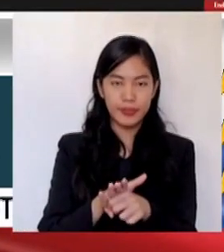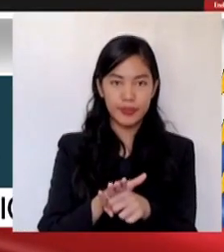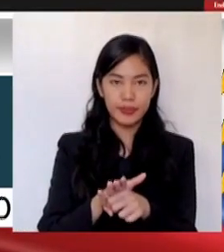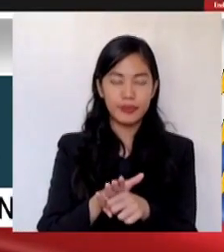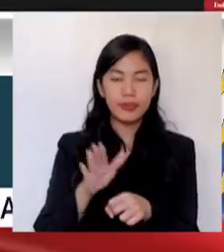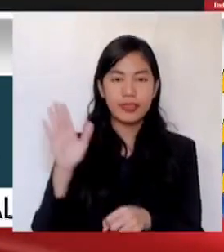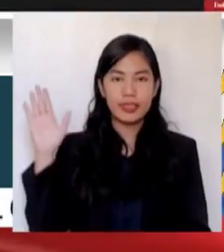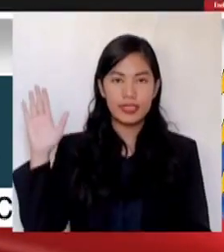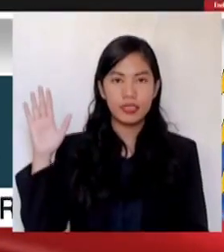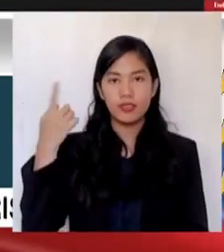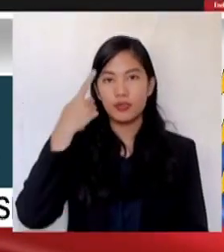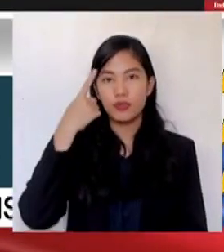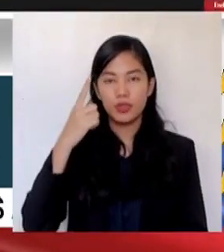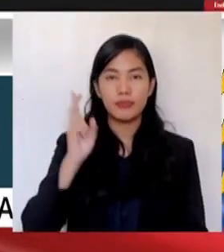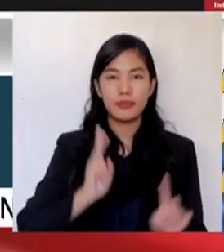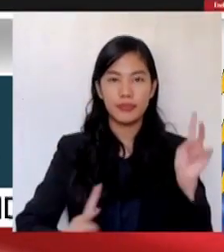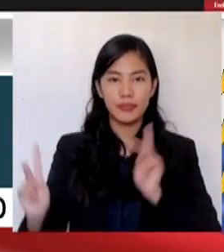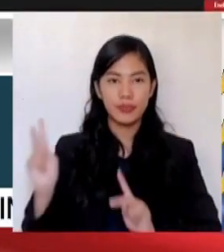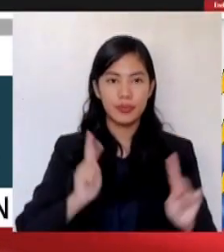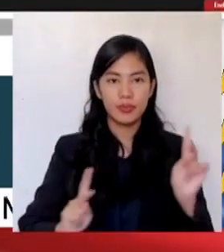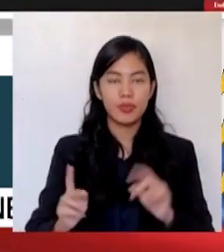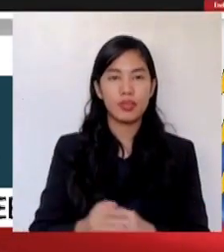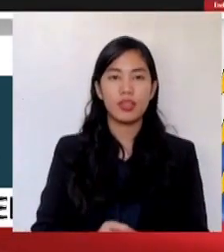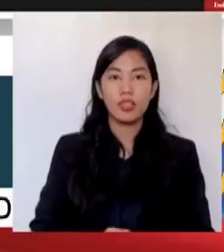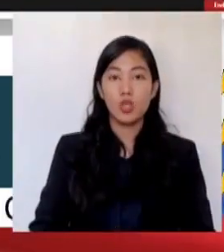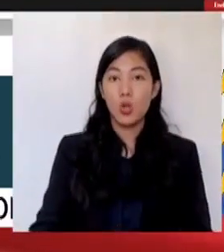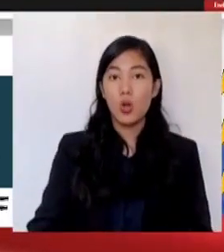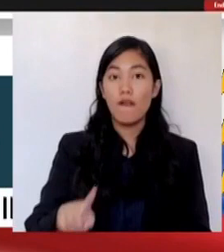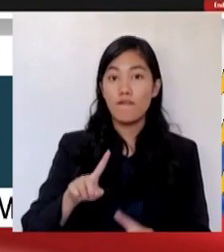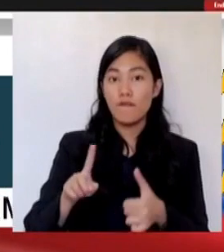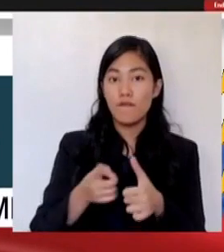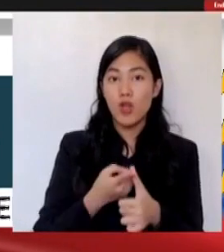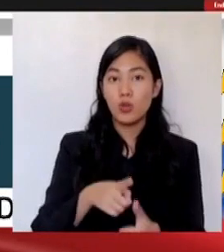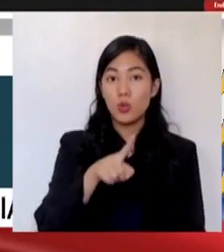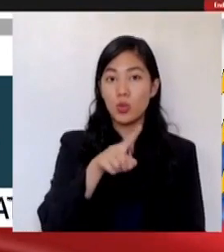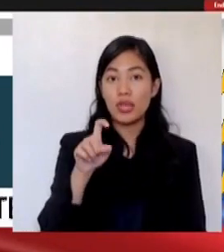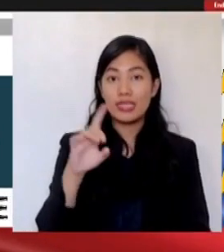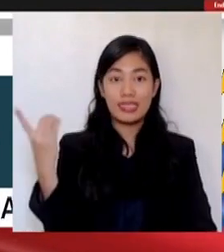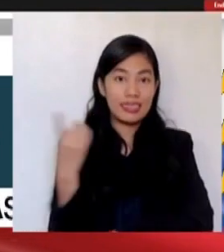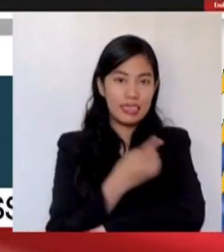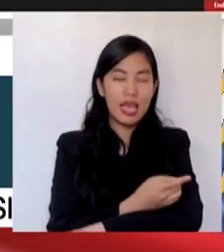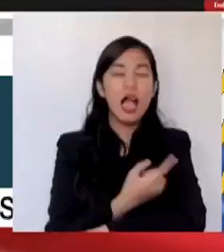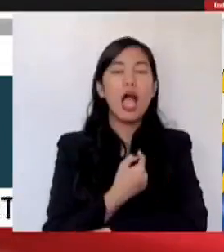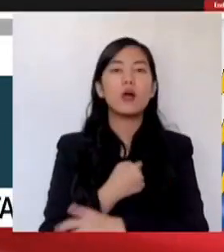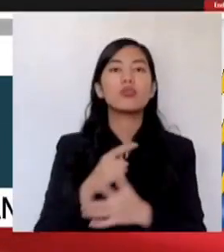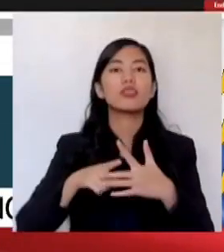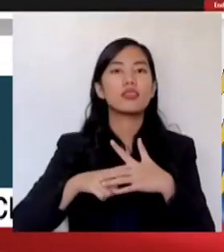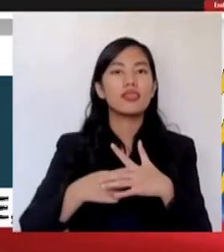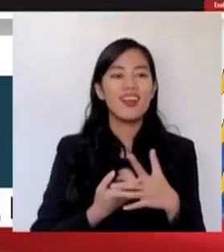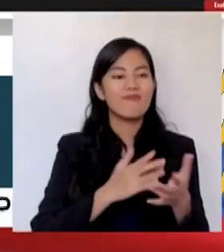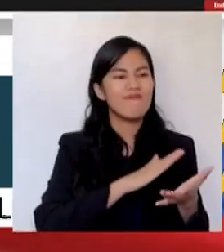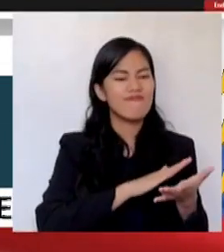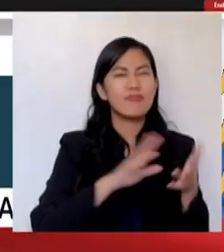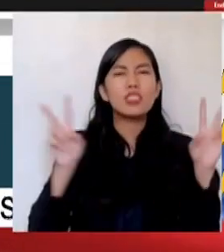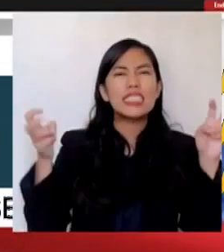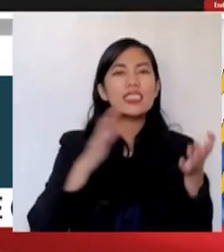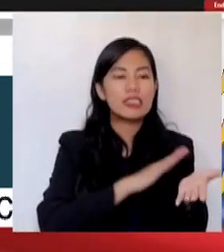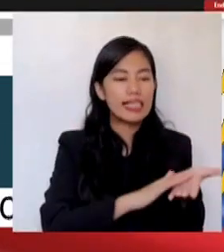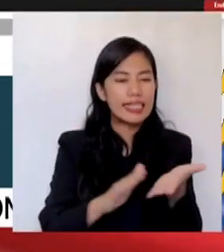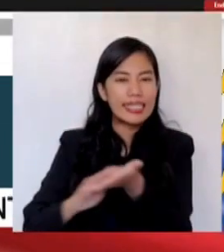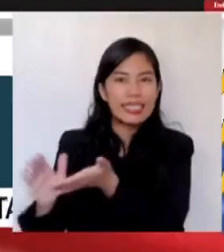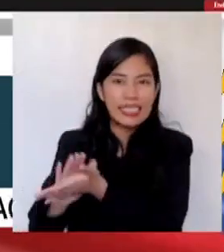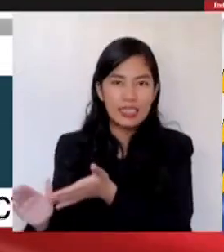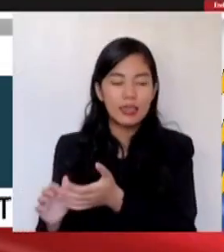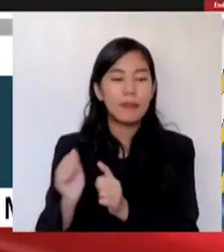loob ng unang 100 araw, sisimulan ko ang internal cleansing laban sa mga ICUs o